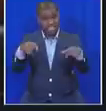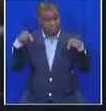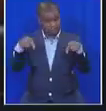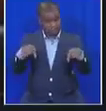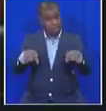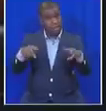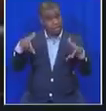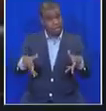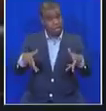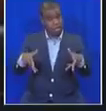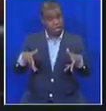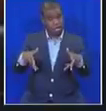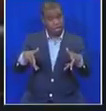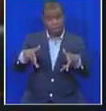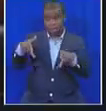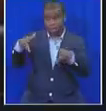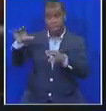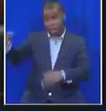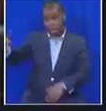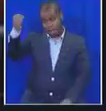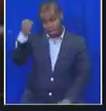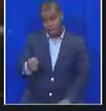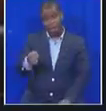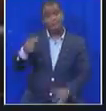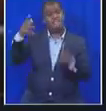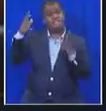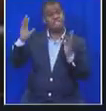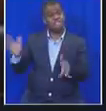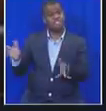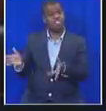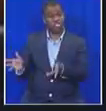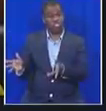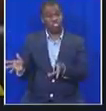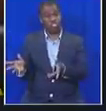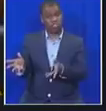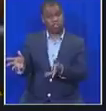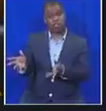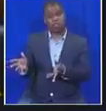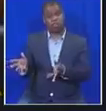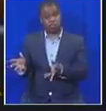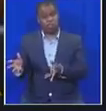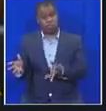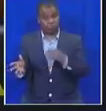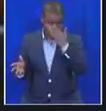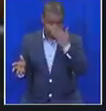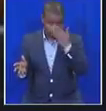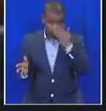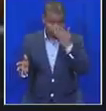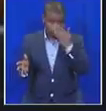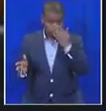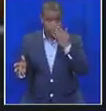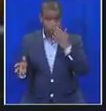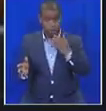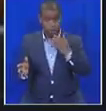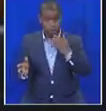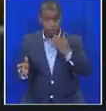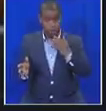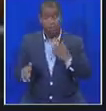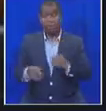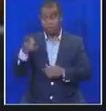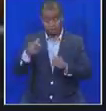Honourable Speaker, this President is actually a member and a leader of